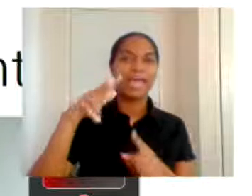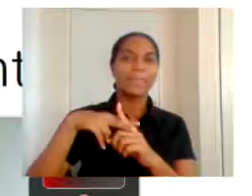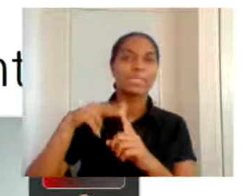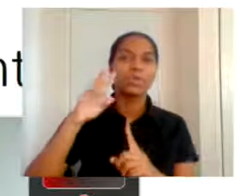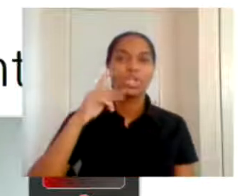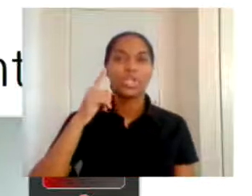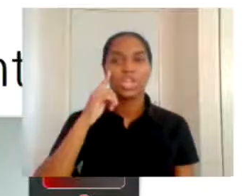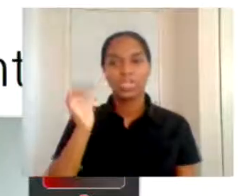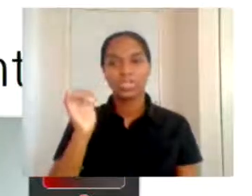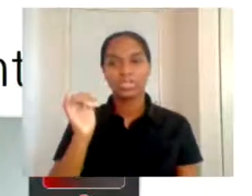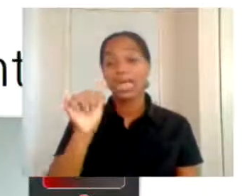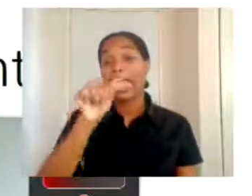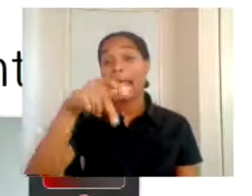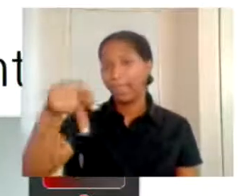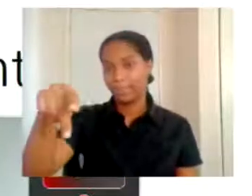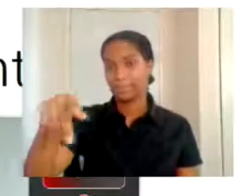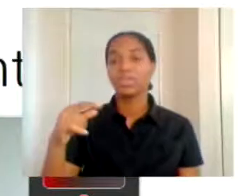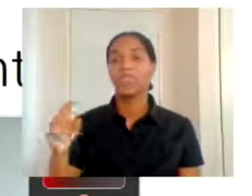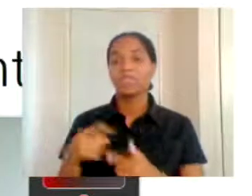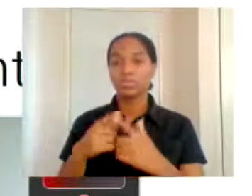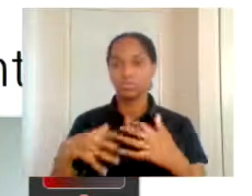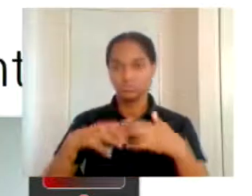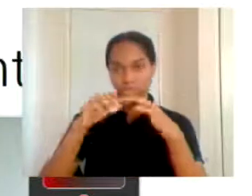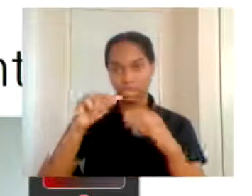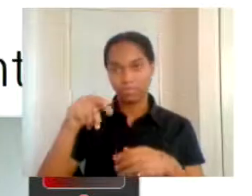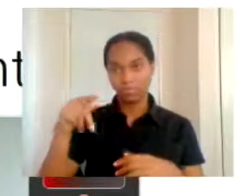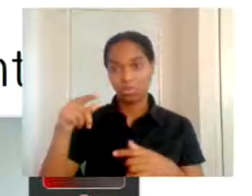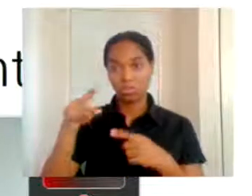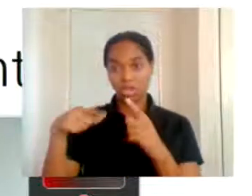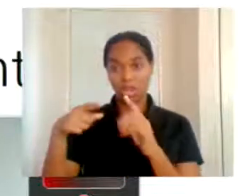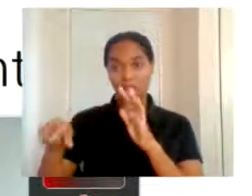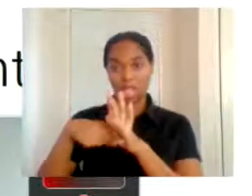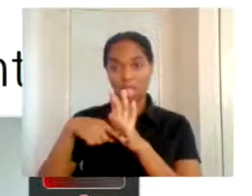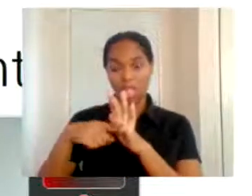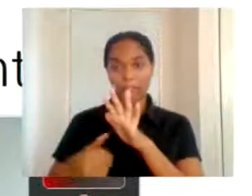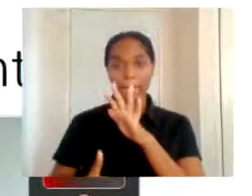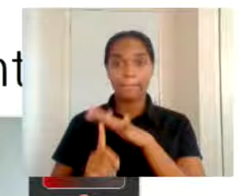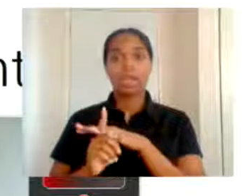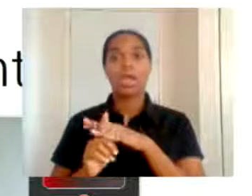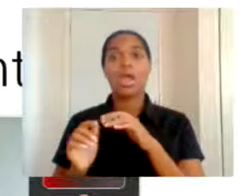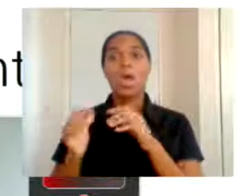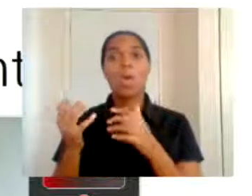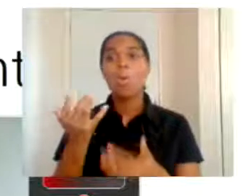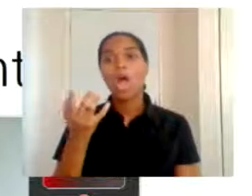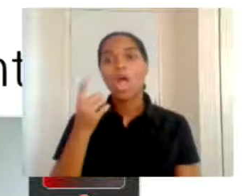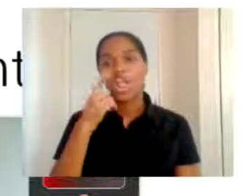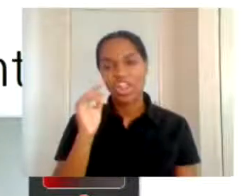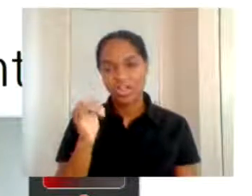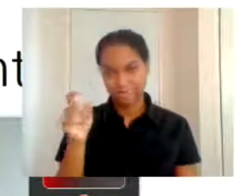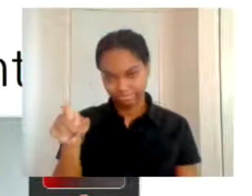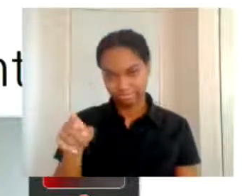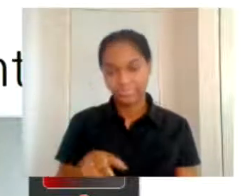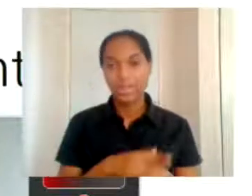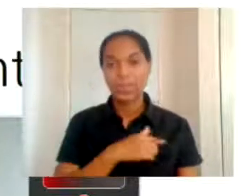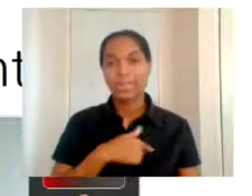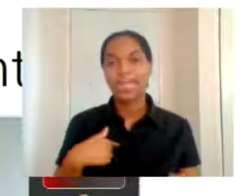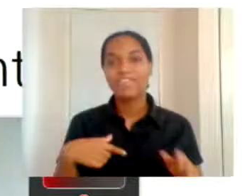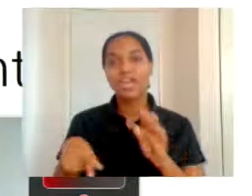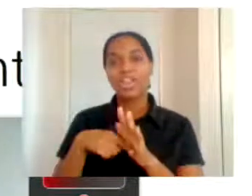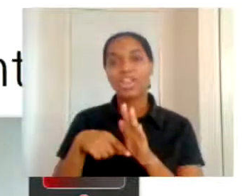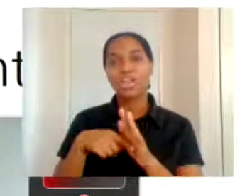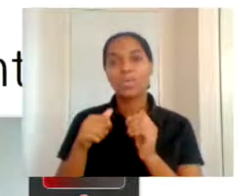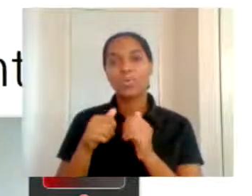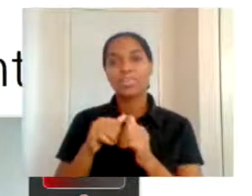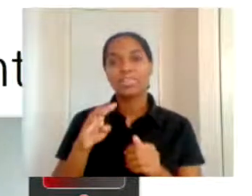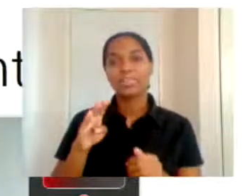broadcast application, and then when an alert coming in, how it would potentially look like. We have an alert with the BA running.